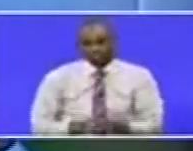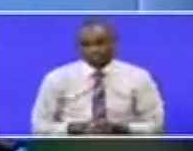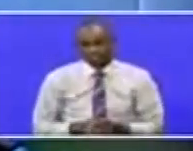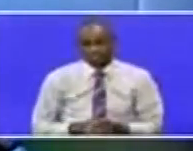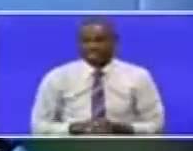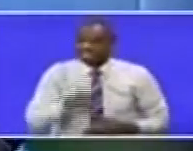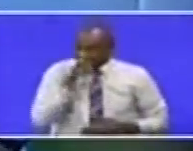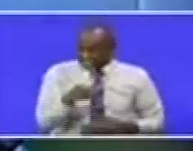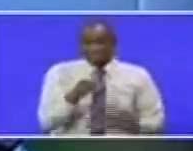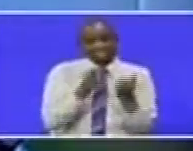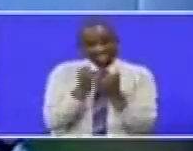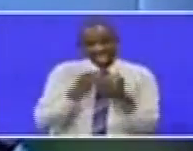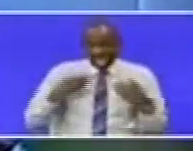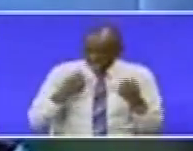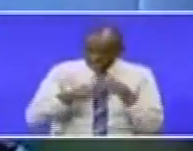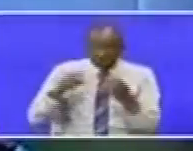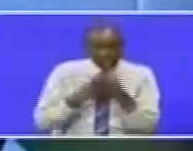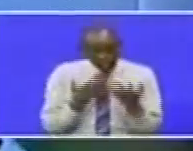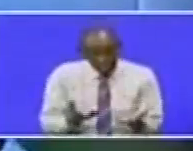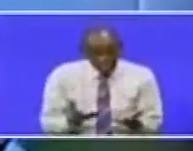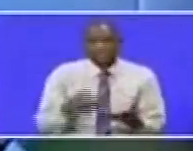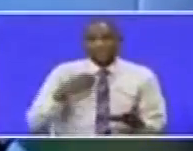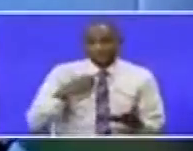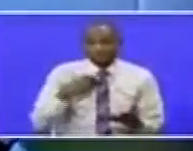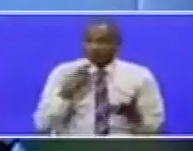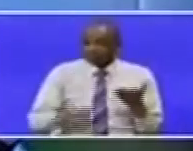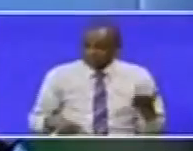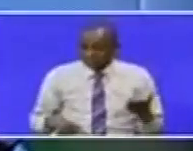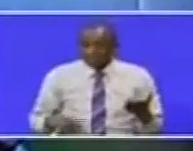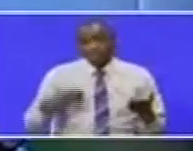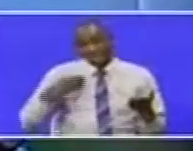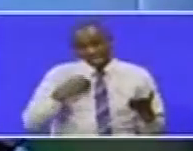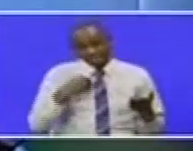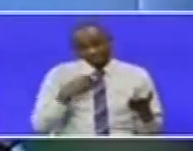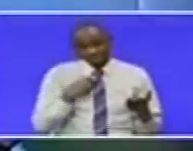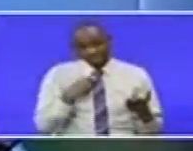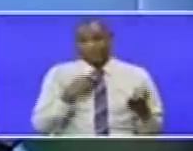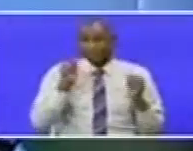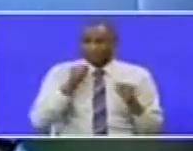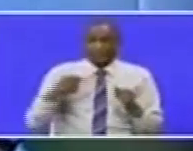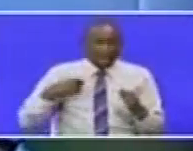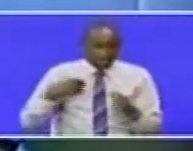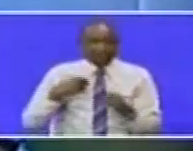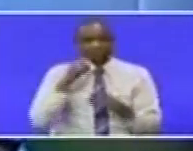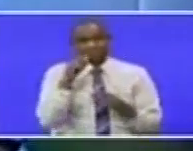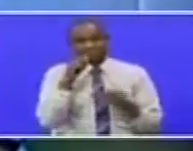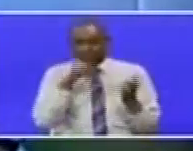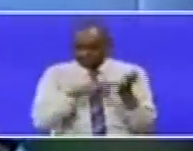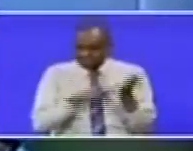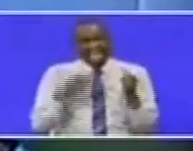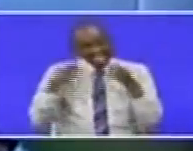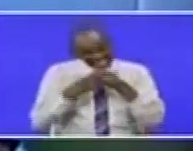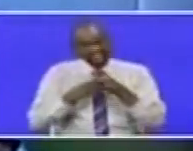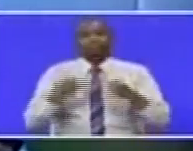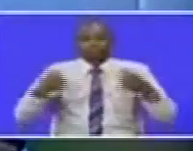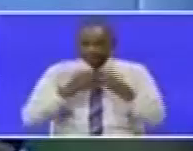This weekend, the KPL action takes a break and it will not take the center stage. The local soccer menu is going to be spiced by the KPL Top 8 Knockout